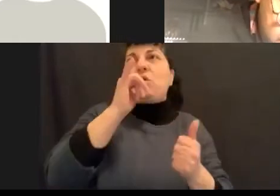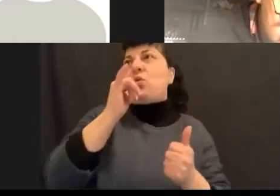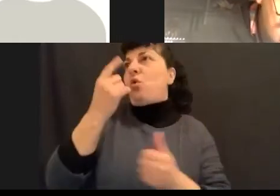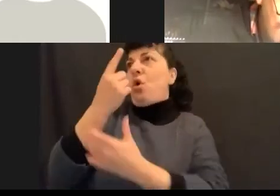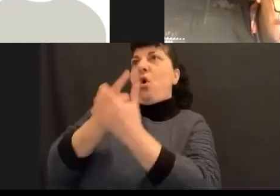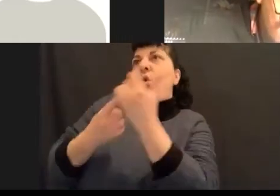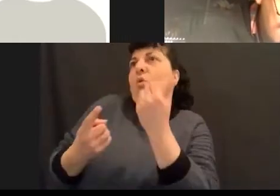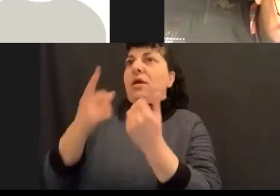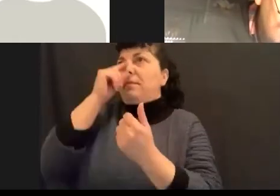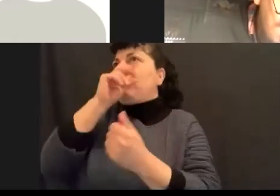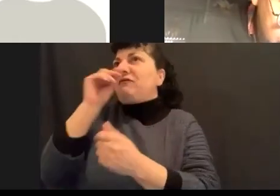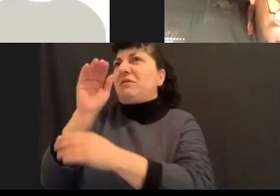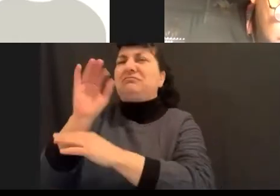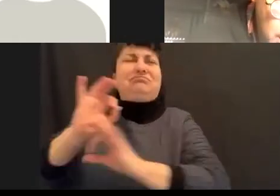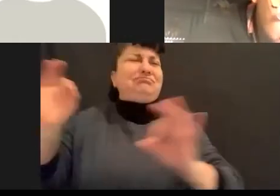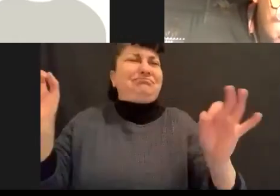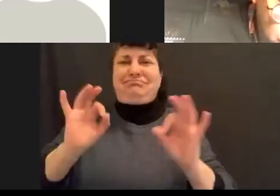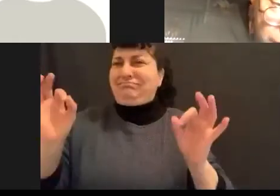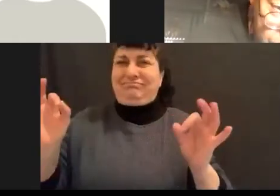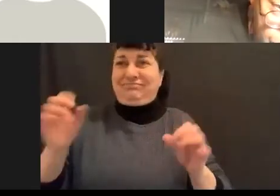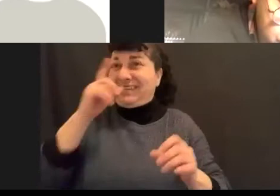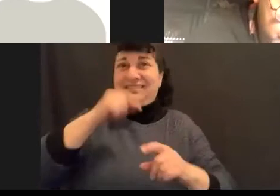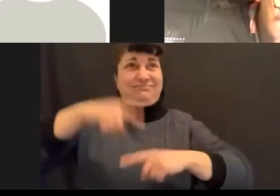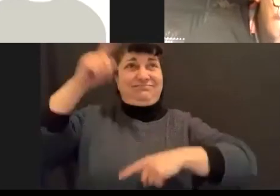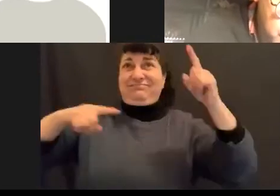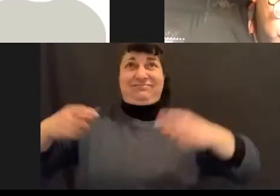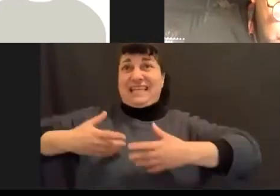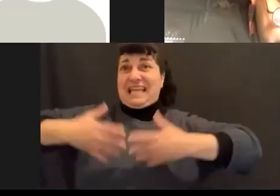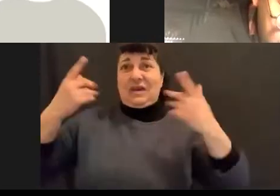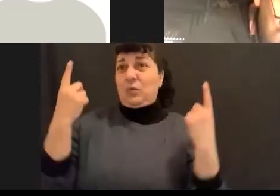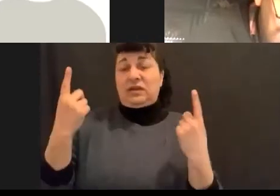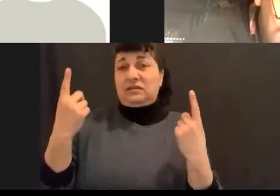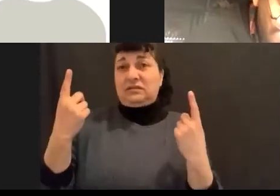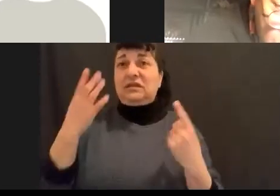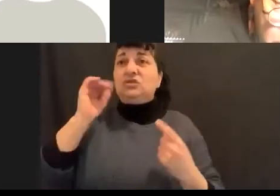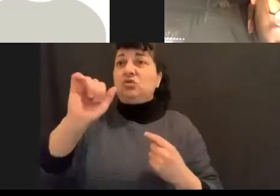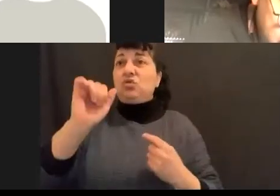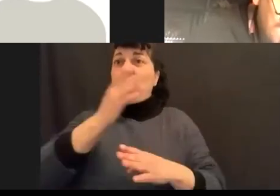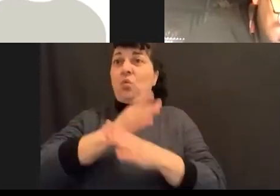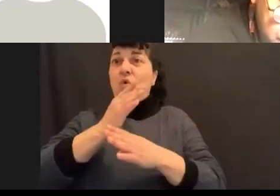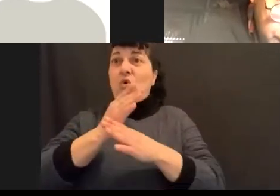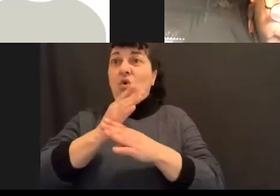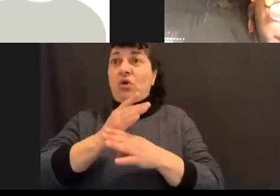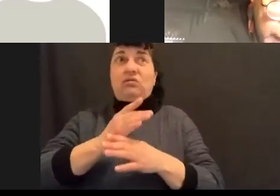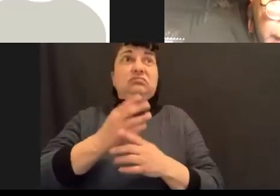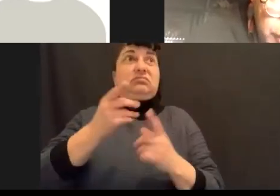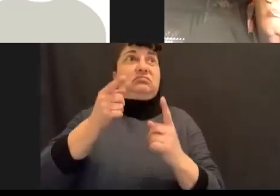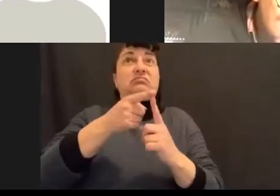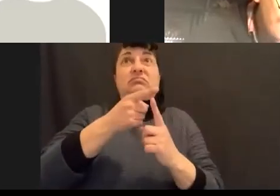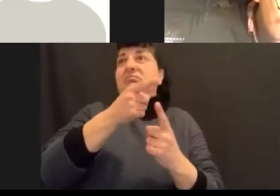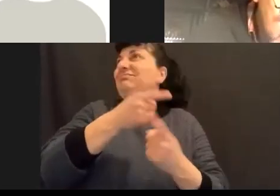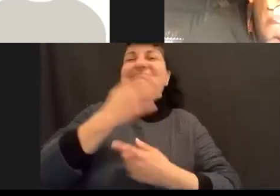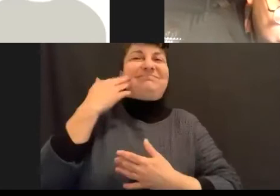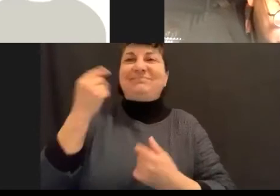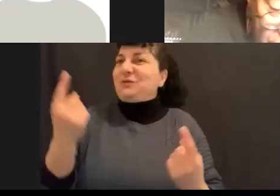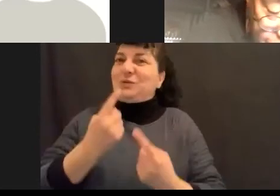geographic areas have unfortunately become infected across quite different professions. So in some cases ranging from people living in public housing to people